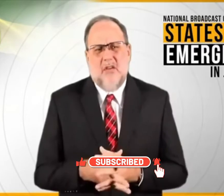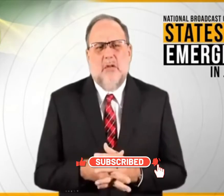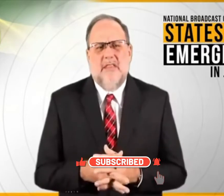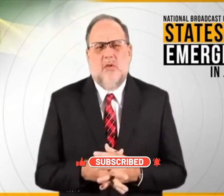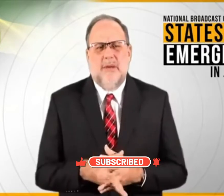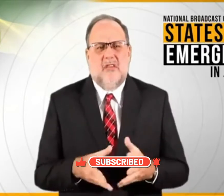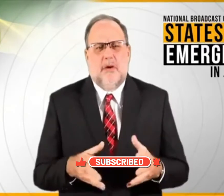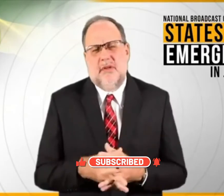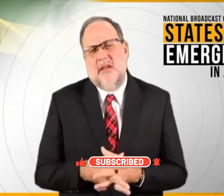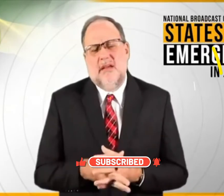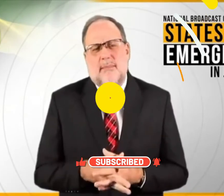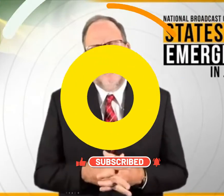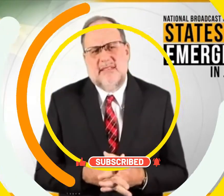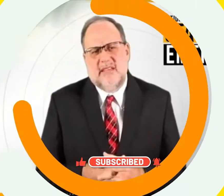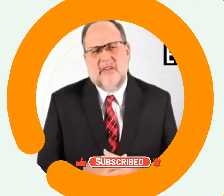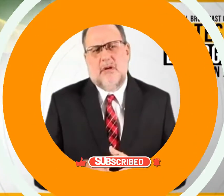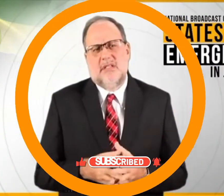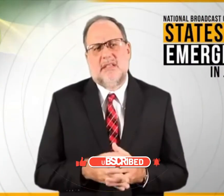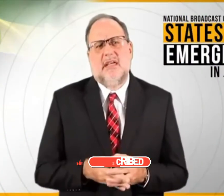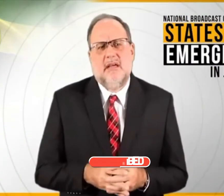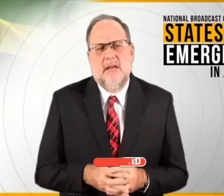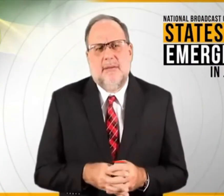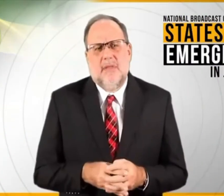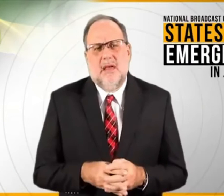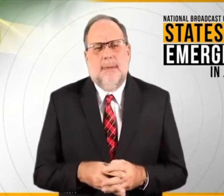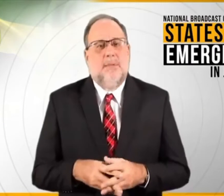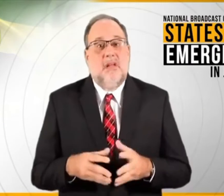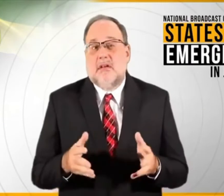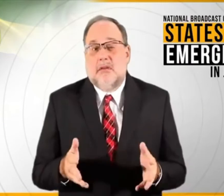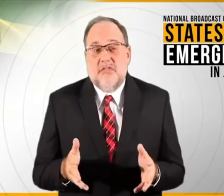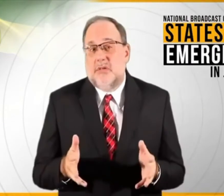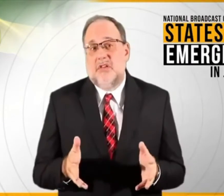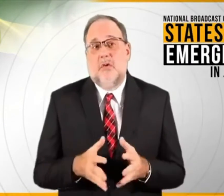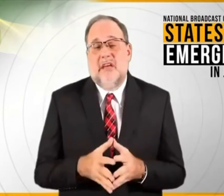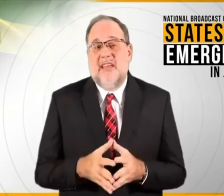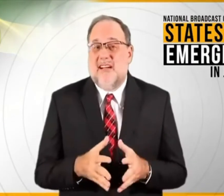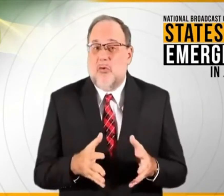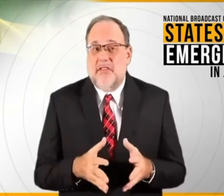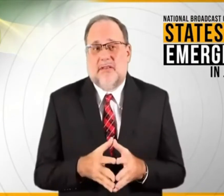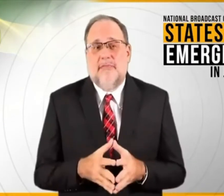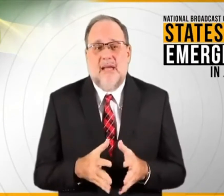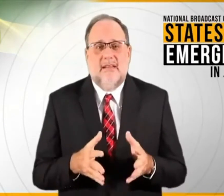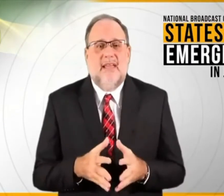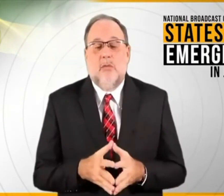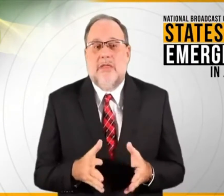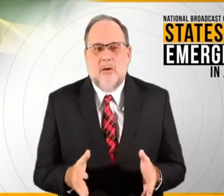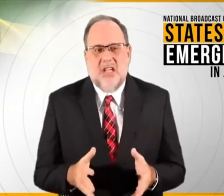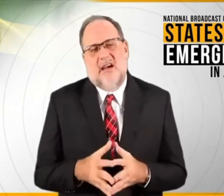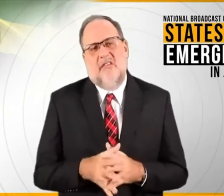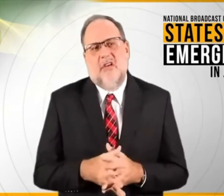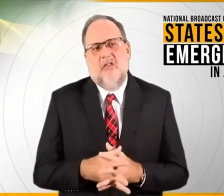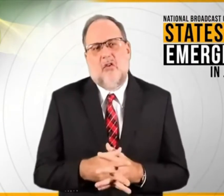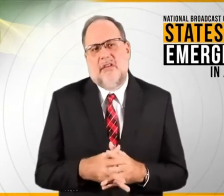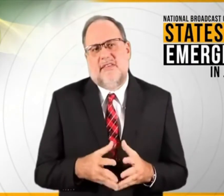angry to know that this will be disrupted by states of emergency. In time, Mr. Gowling expressed concern about some aspects of